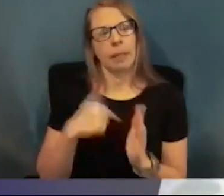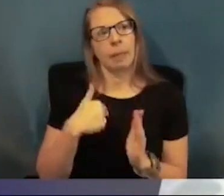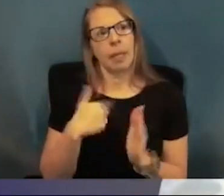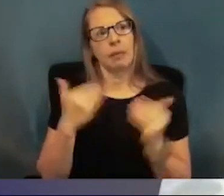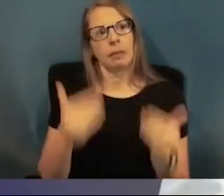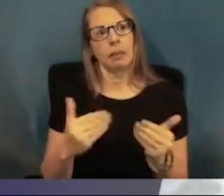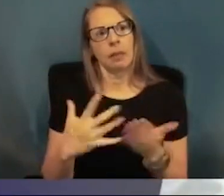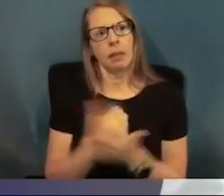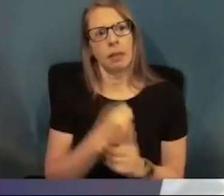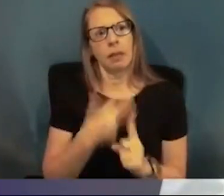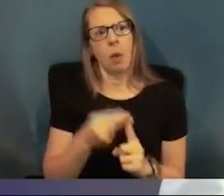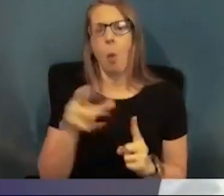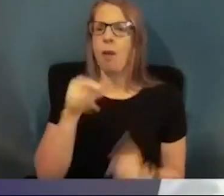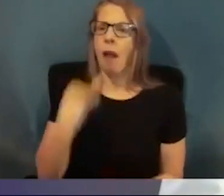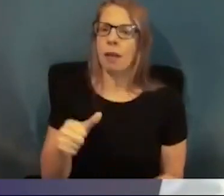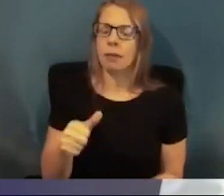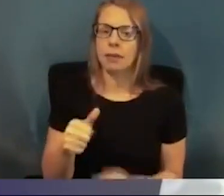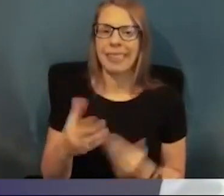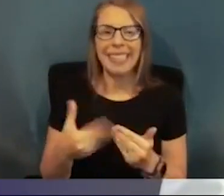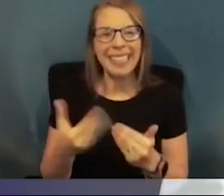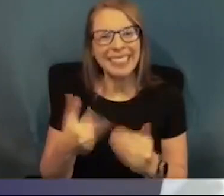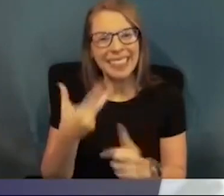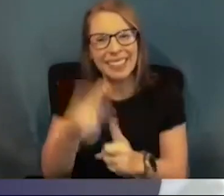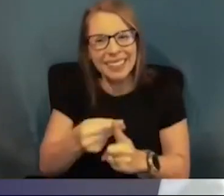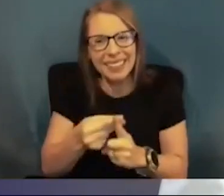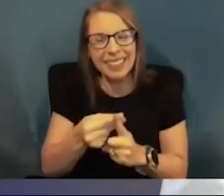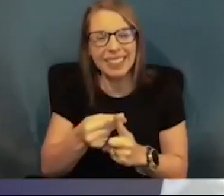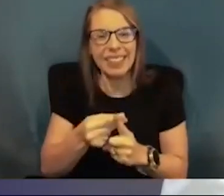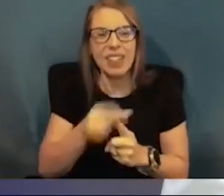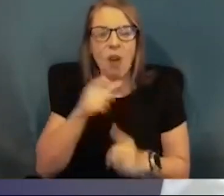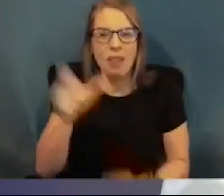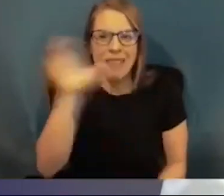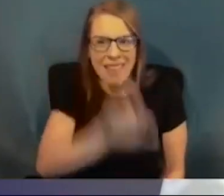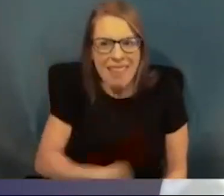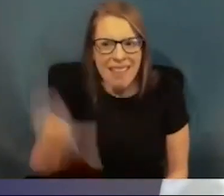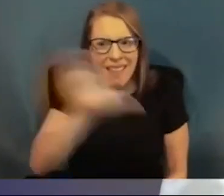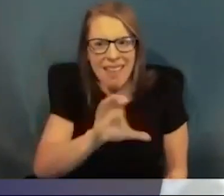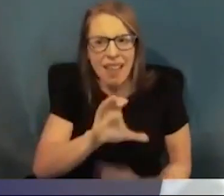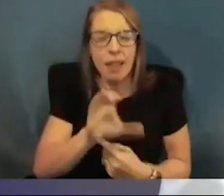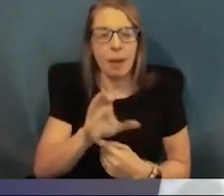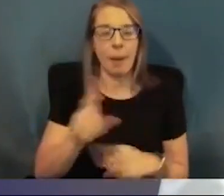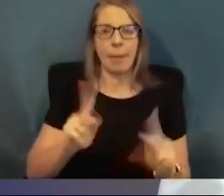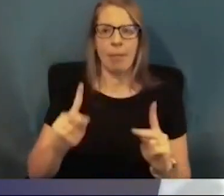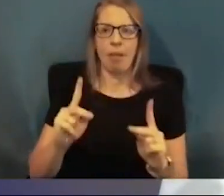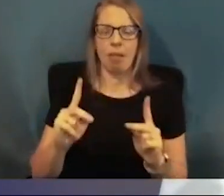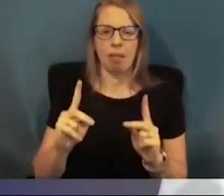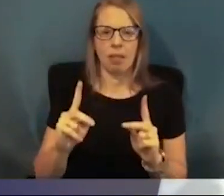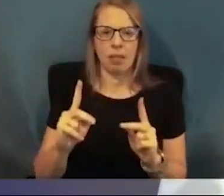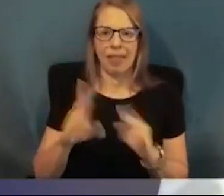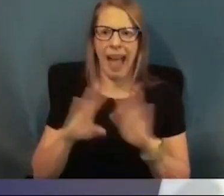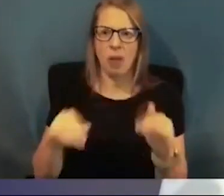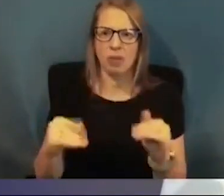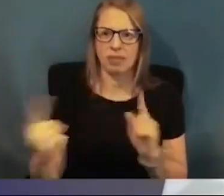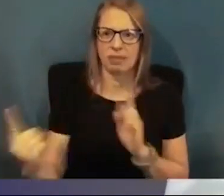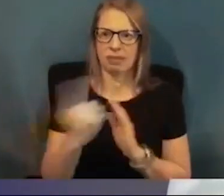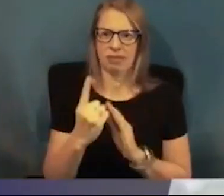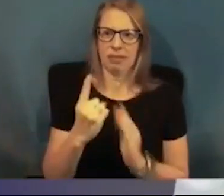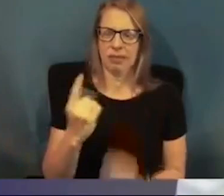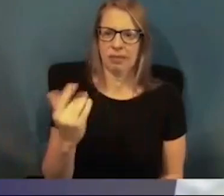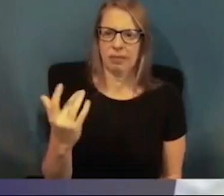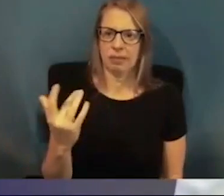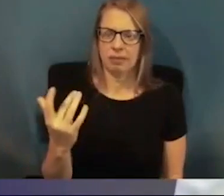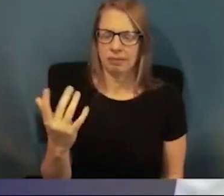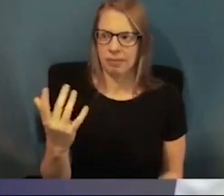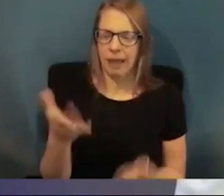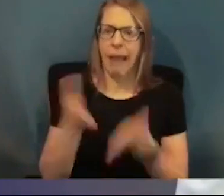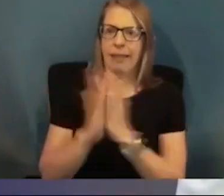get the vaccine. You don't have to hardly work at it. People even going door to door and asking you to make an appointment. I think,